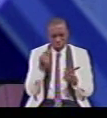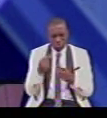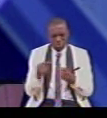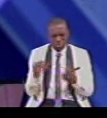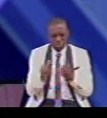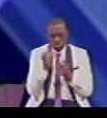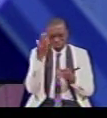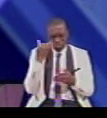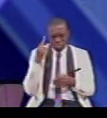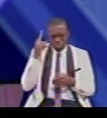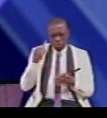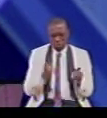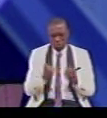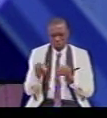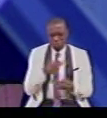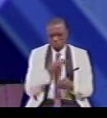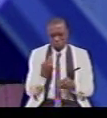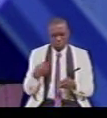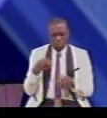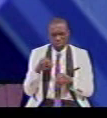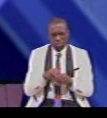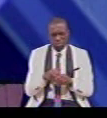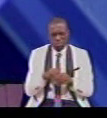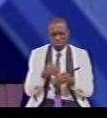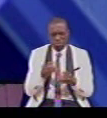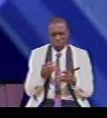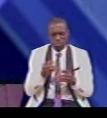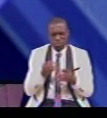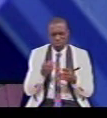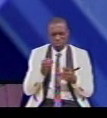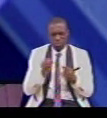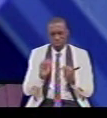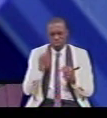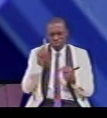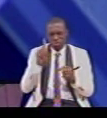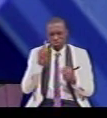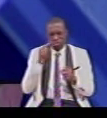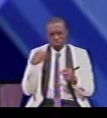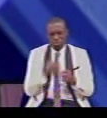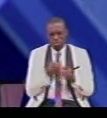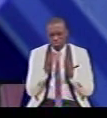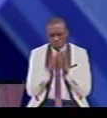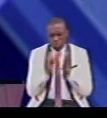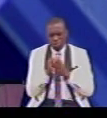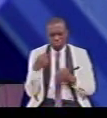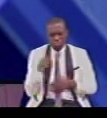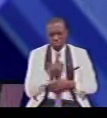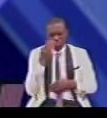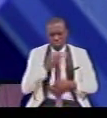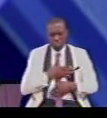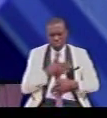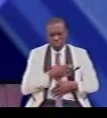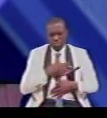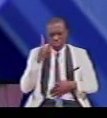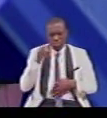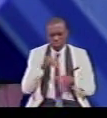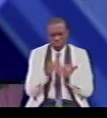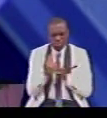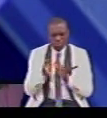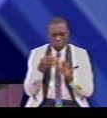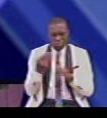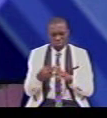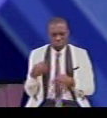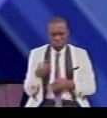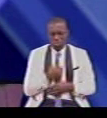with the gospel we pray oh Lord God that we will please you the way we render it in Jesus name we pray we will not be tired